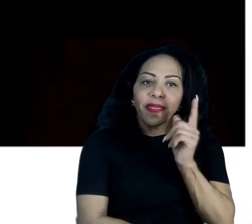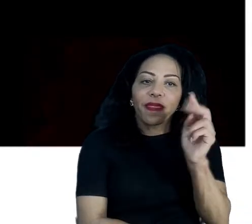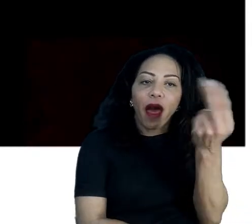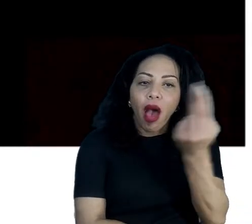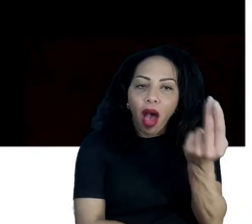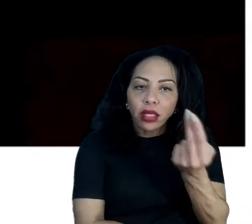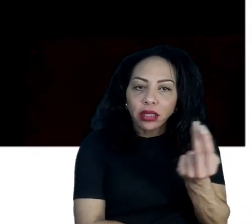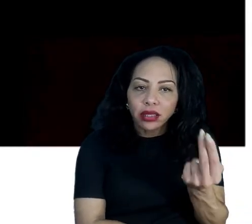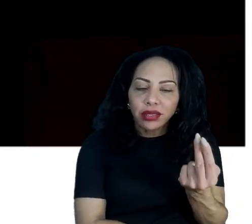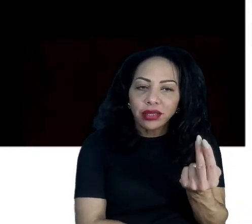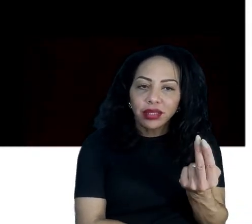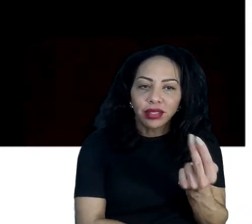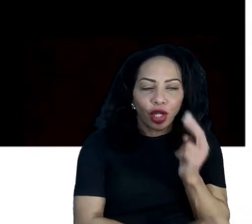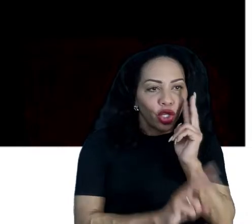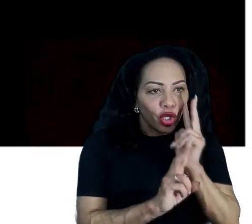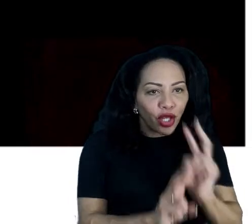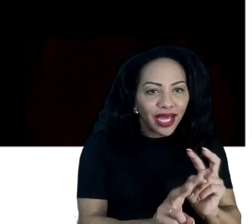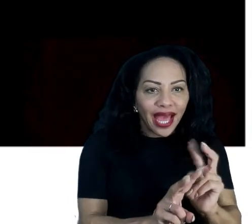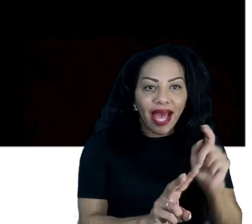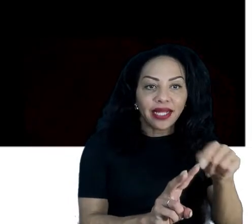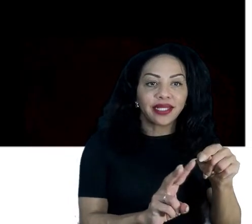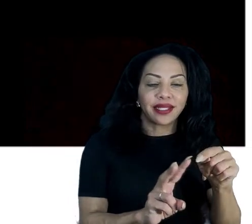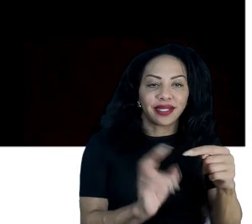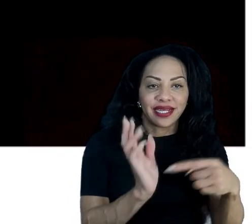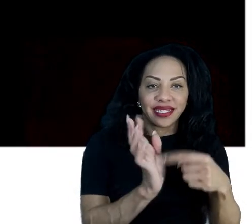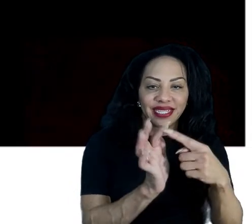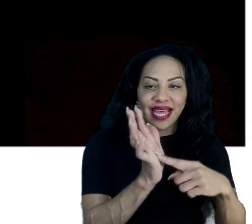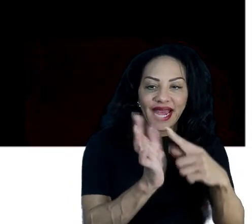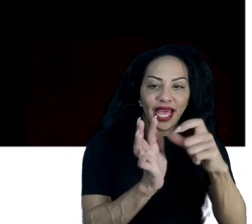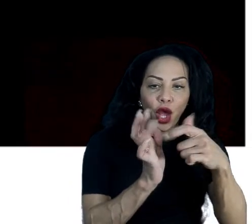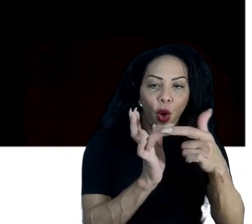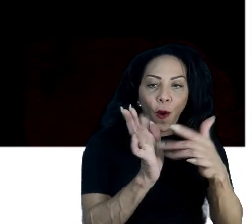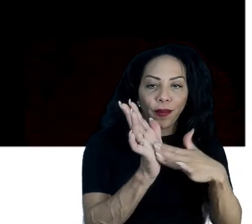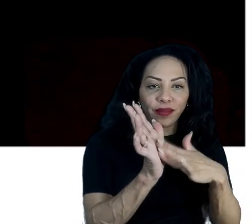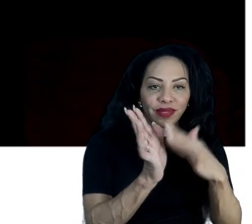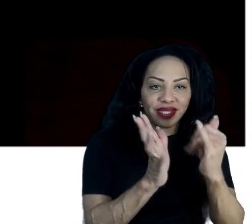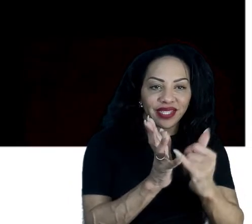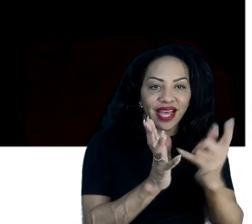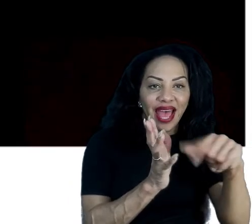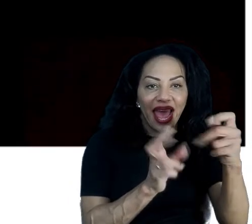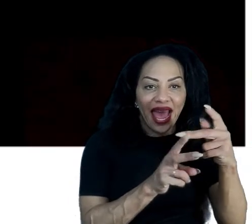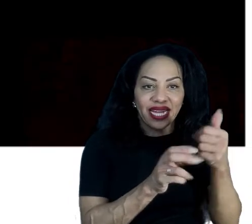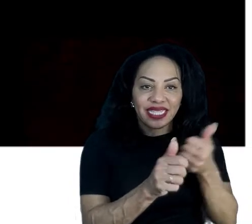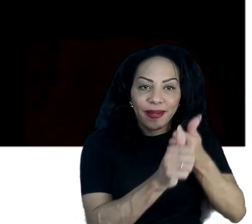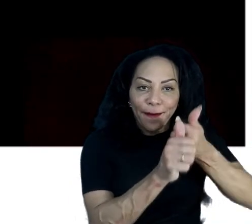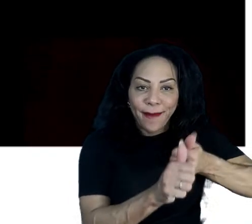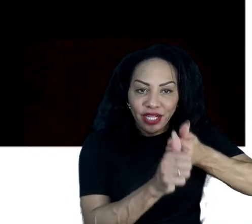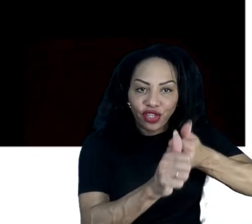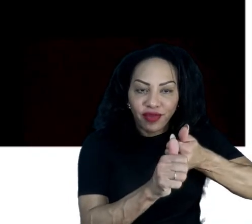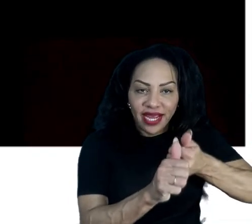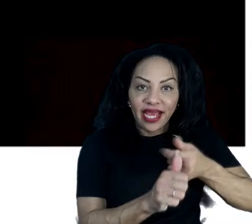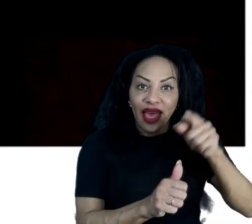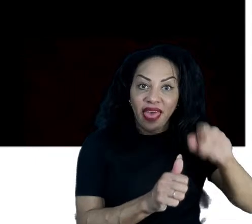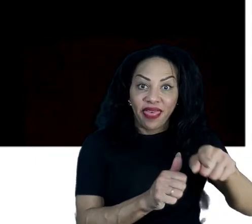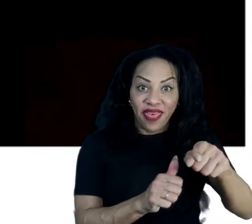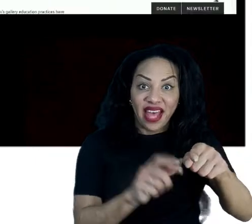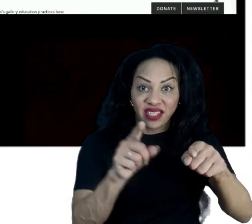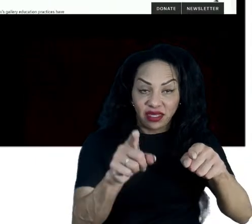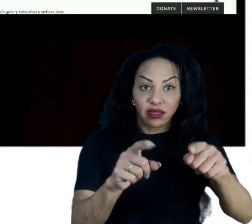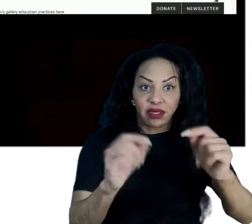telecoms and also mentoring. So that's going to be on until May,